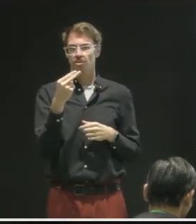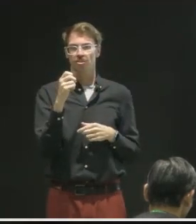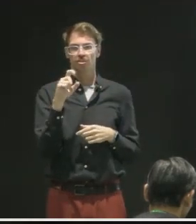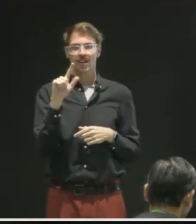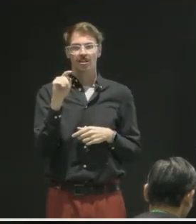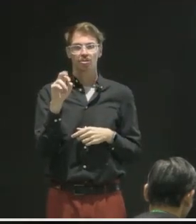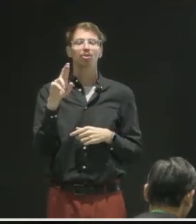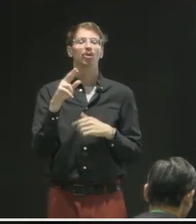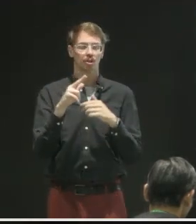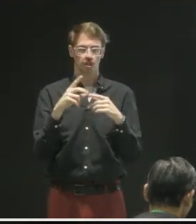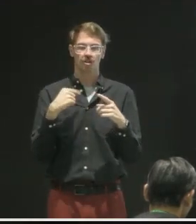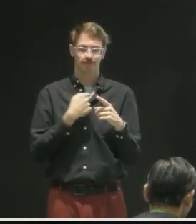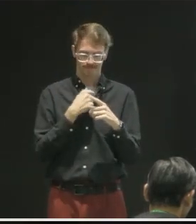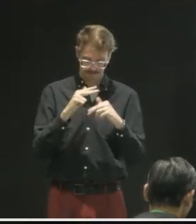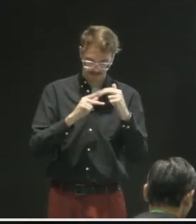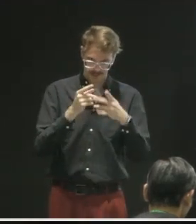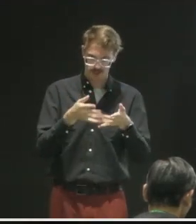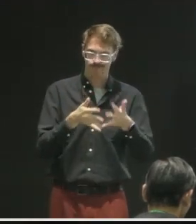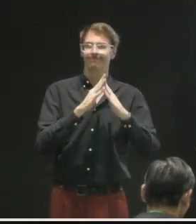And of course, aftermath,